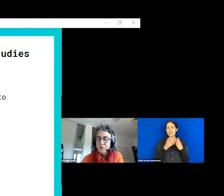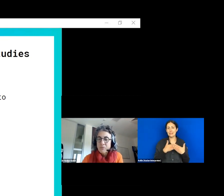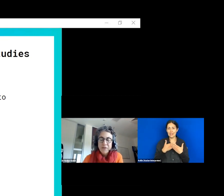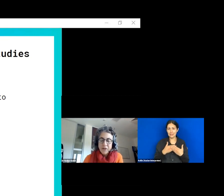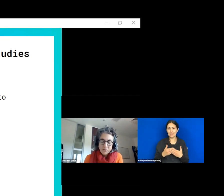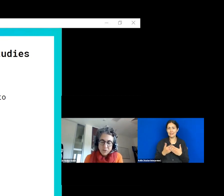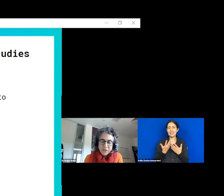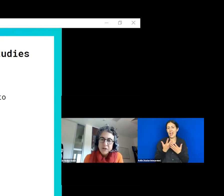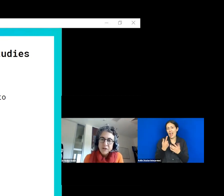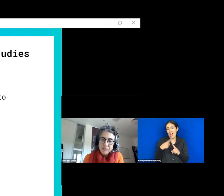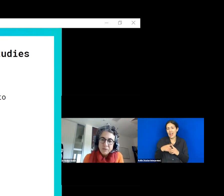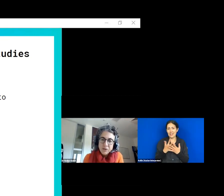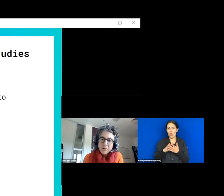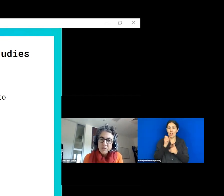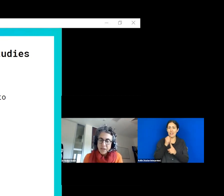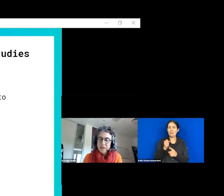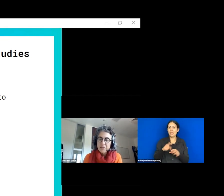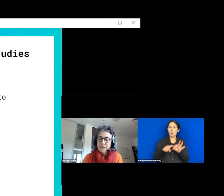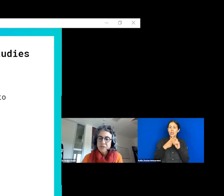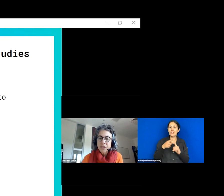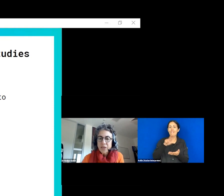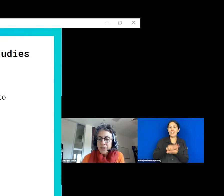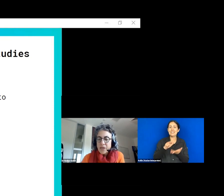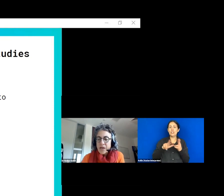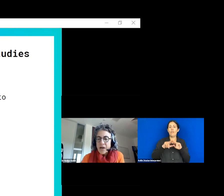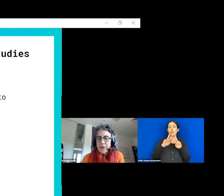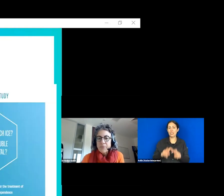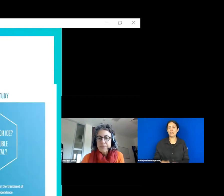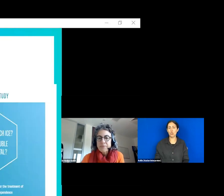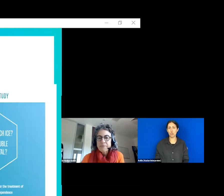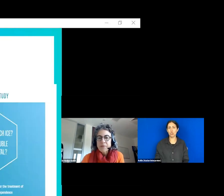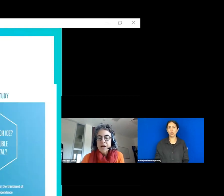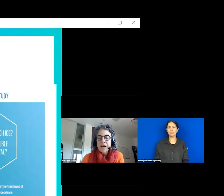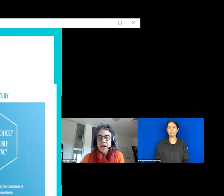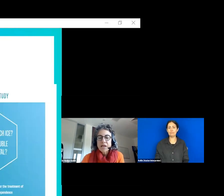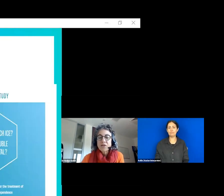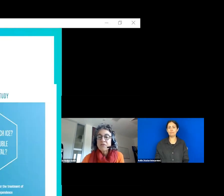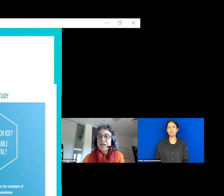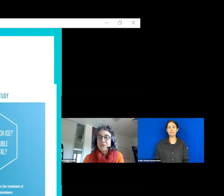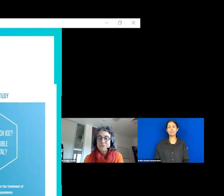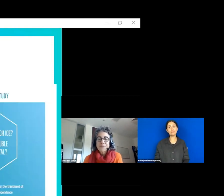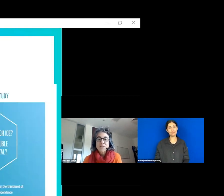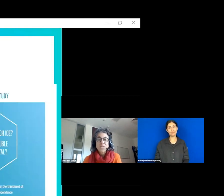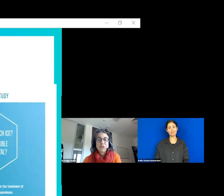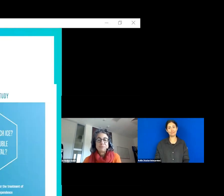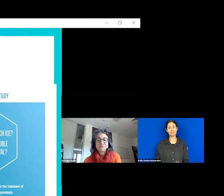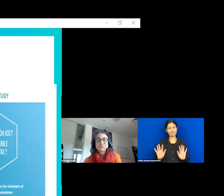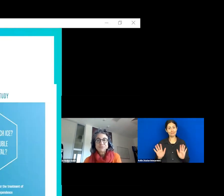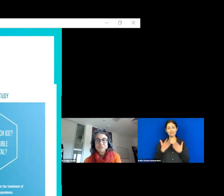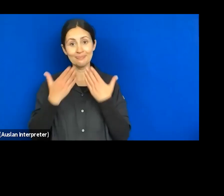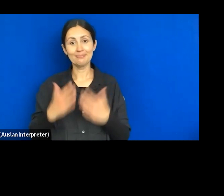For many of our tools aren't designed for remote data collection. And I'll leave it there. So thank